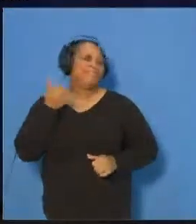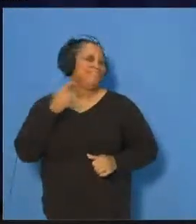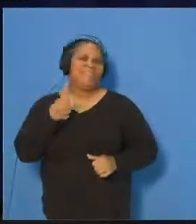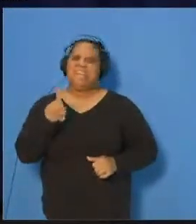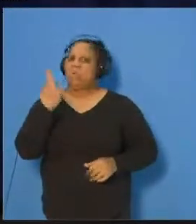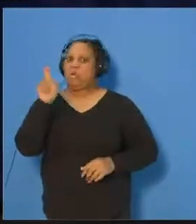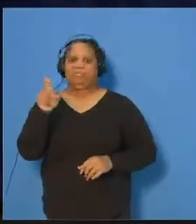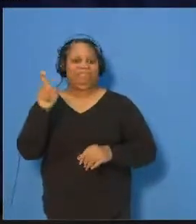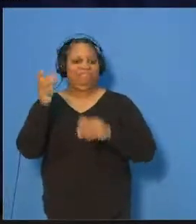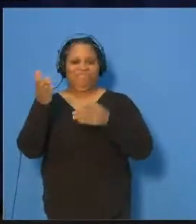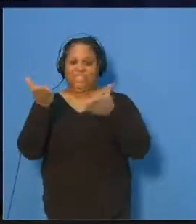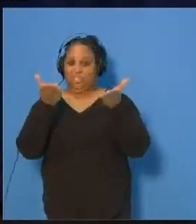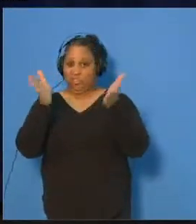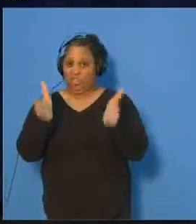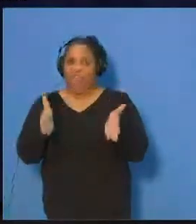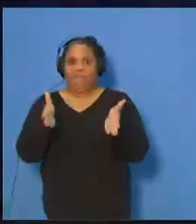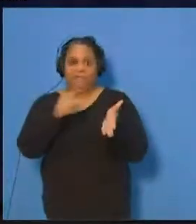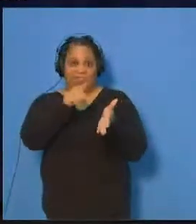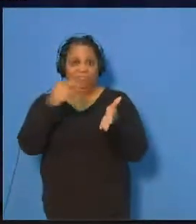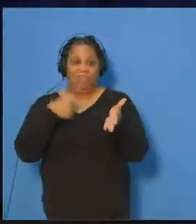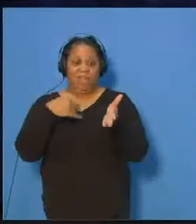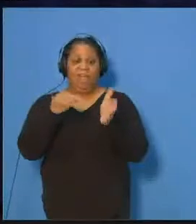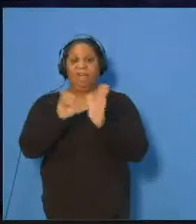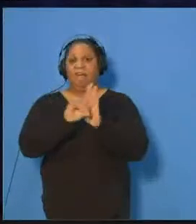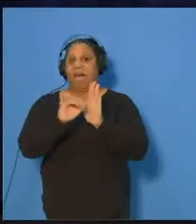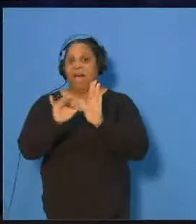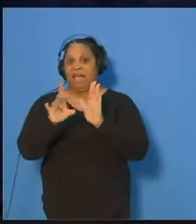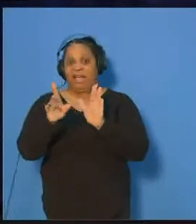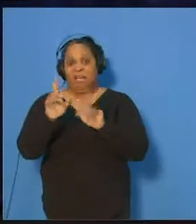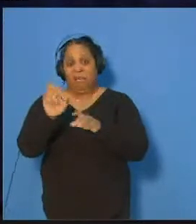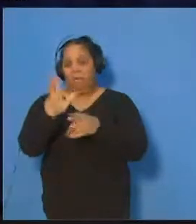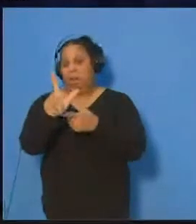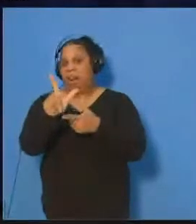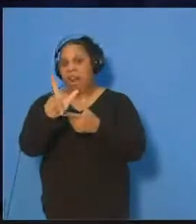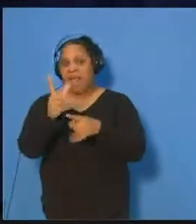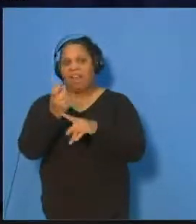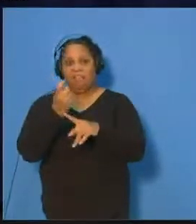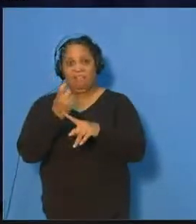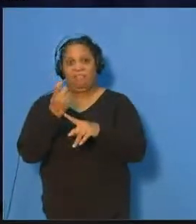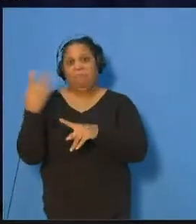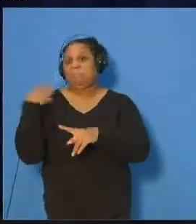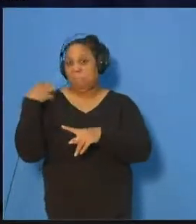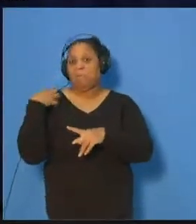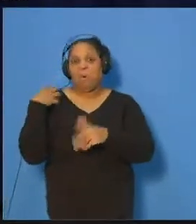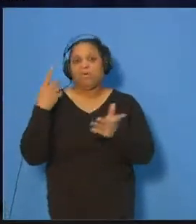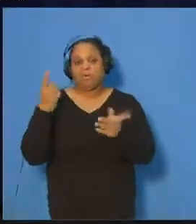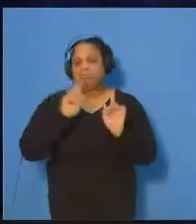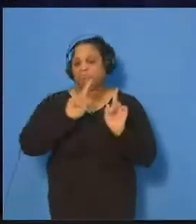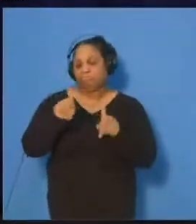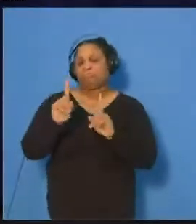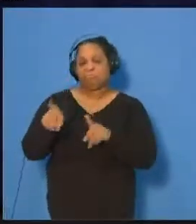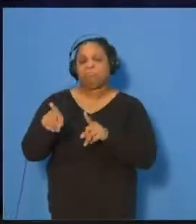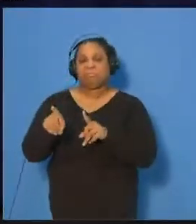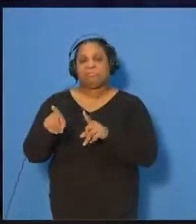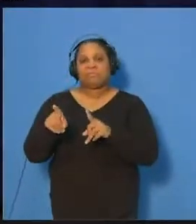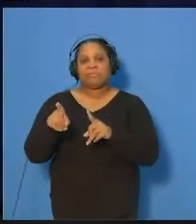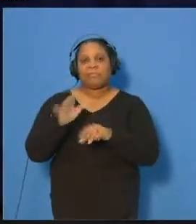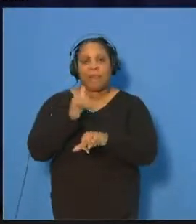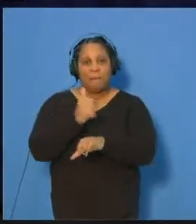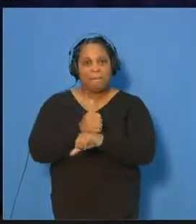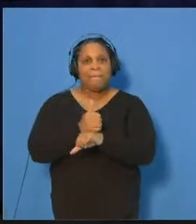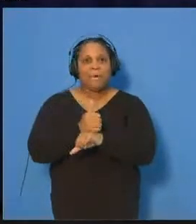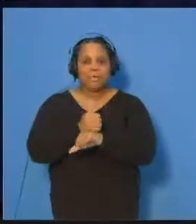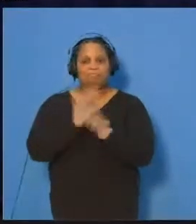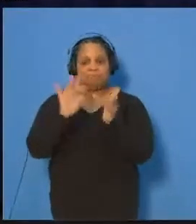an essential service, as long as you have your ID or a letter from your particular essential service, you can go ahead, book your